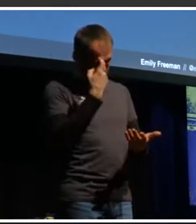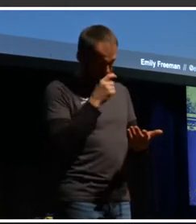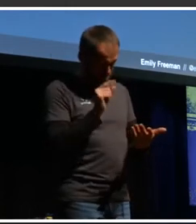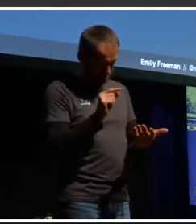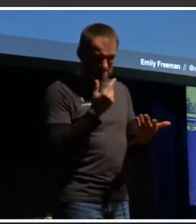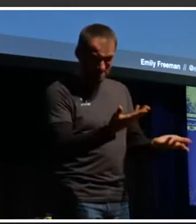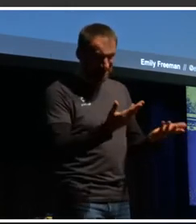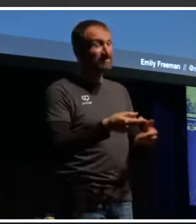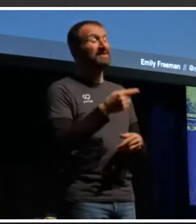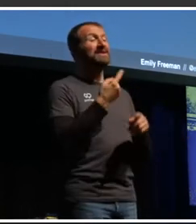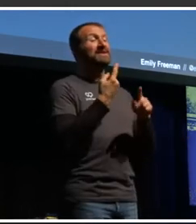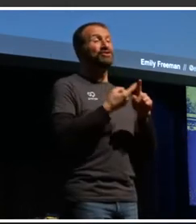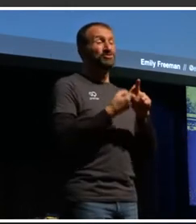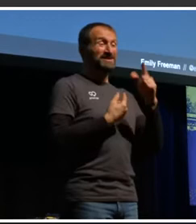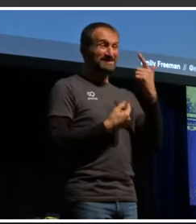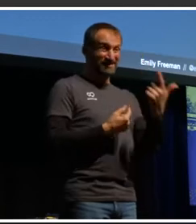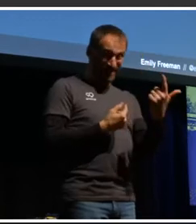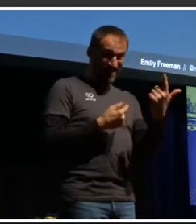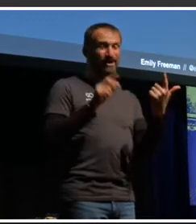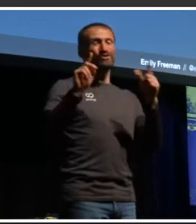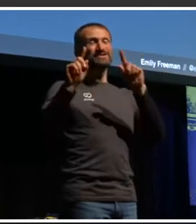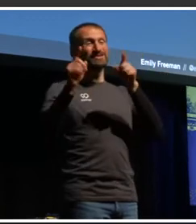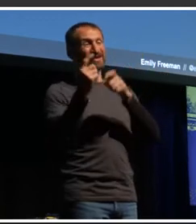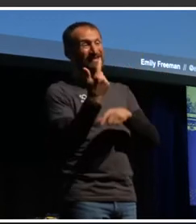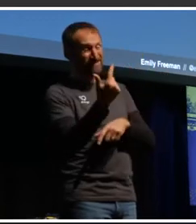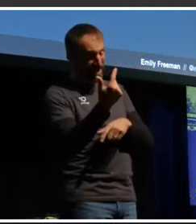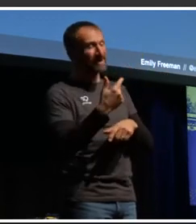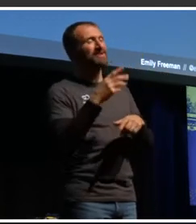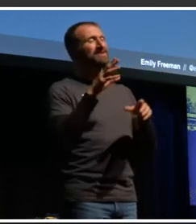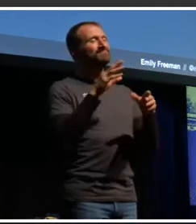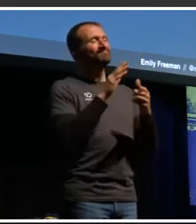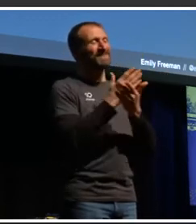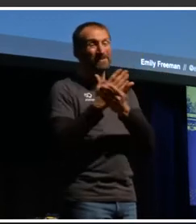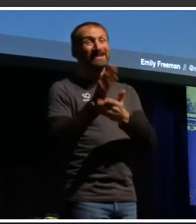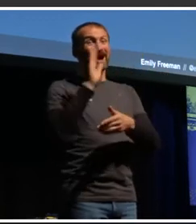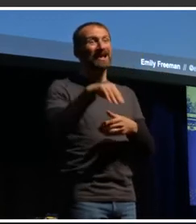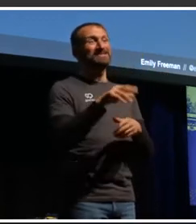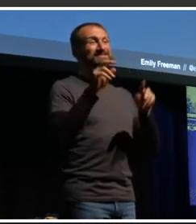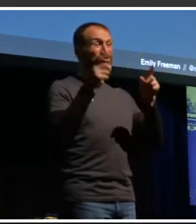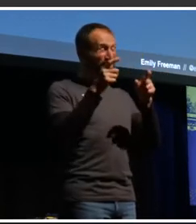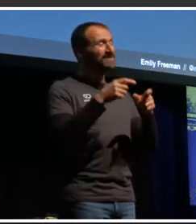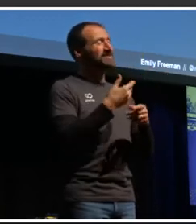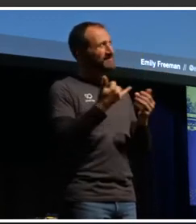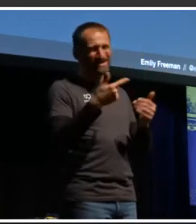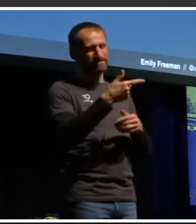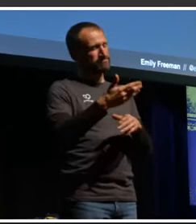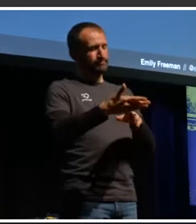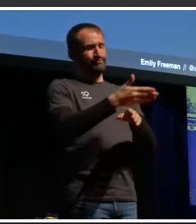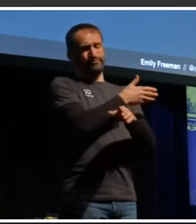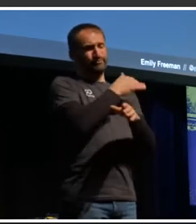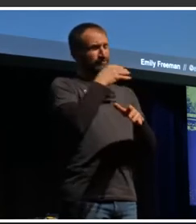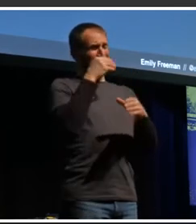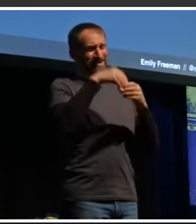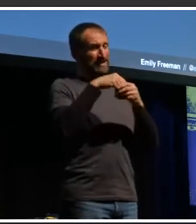evaluated as a string is because of step 7 in that long process that you saw at the very beginning. If either side of the plus operator is a